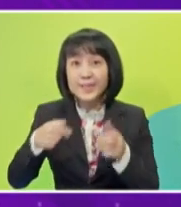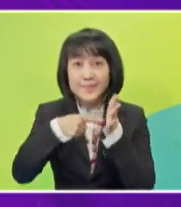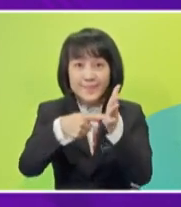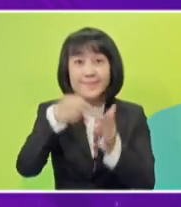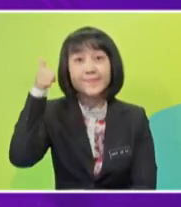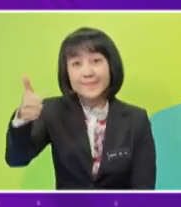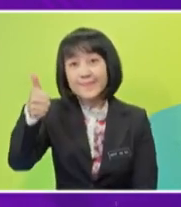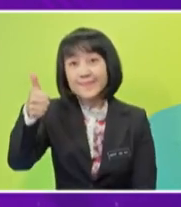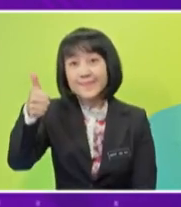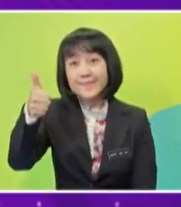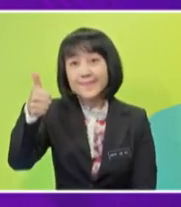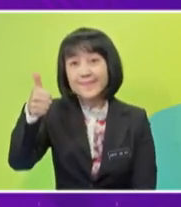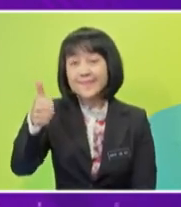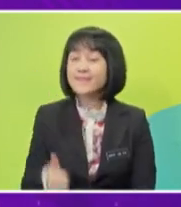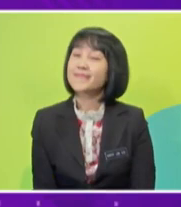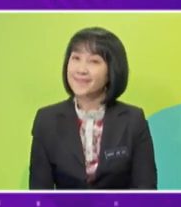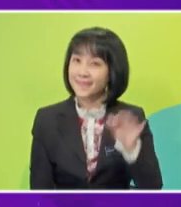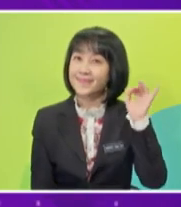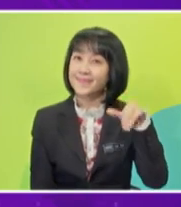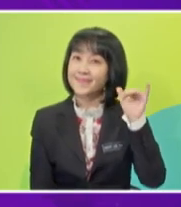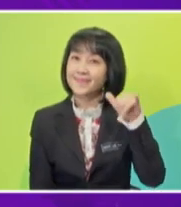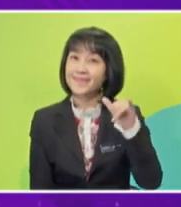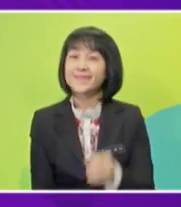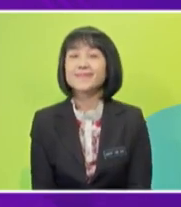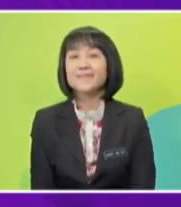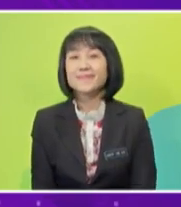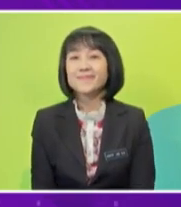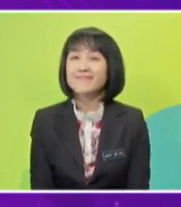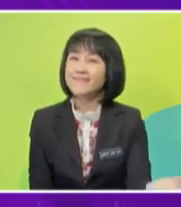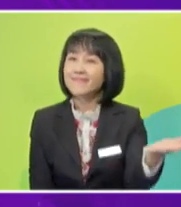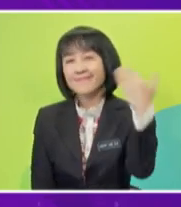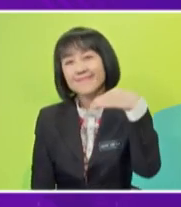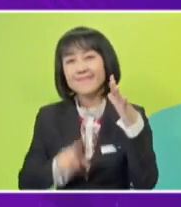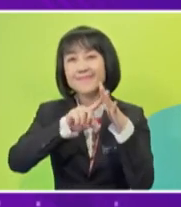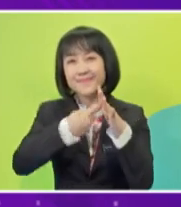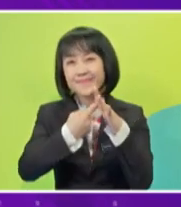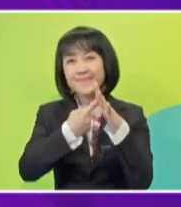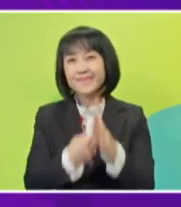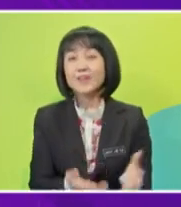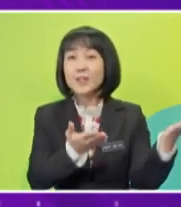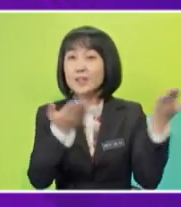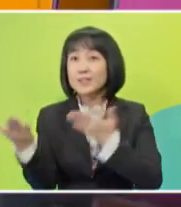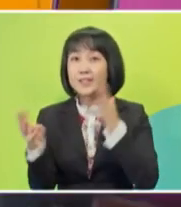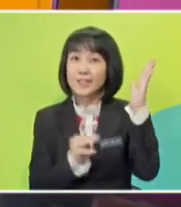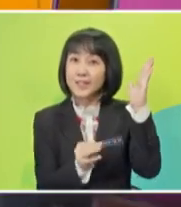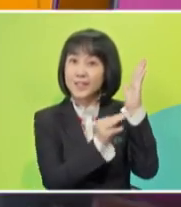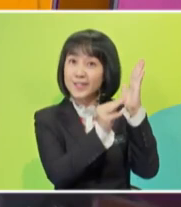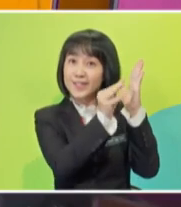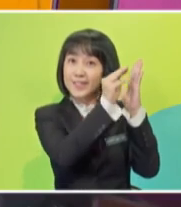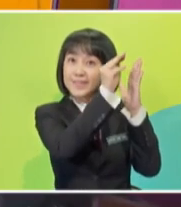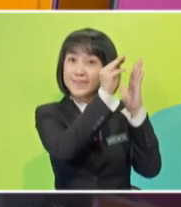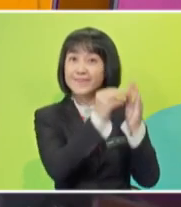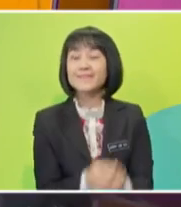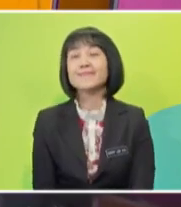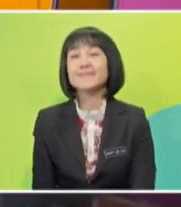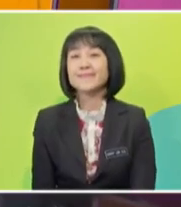you're ready? Oh, yes. Okay, so let's start. So let's bring the map in. Okay.